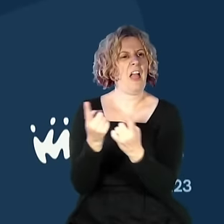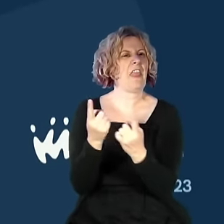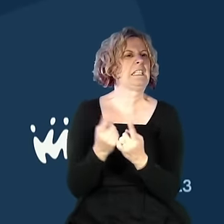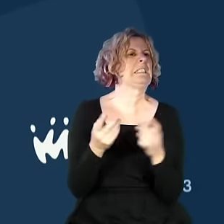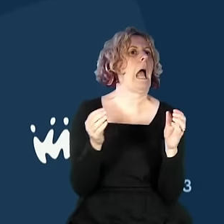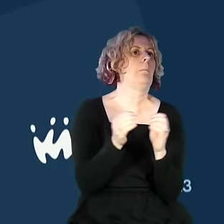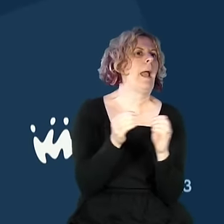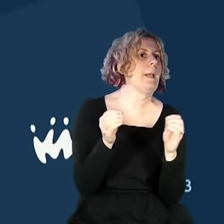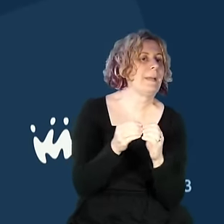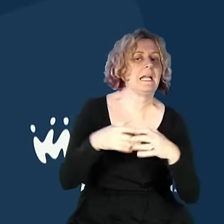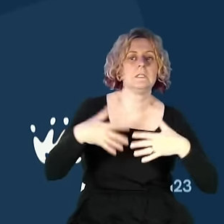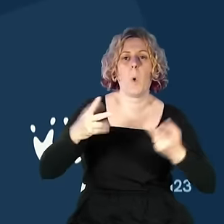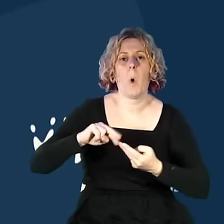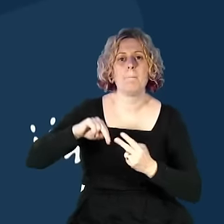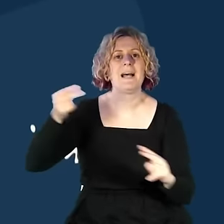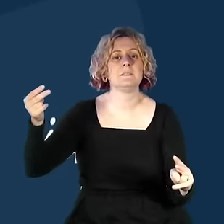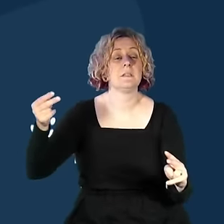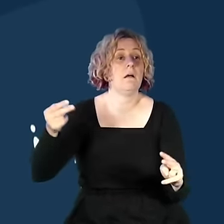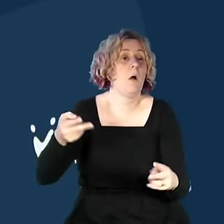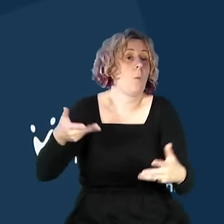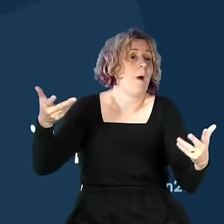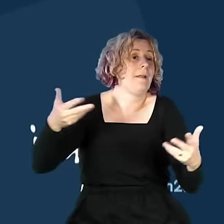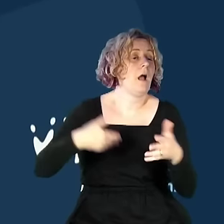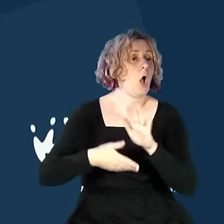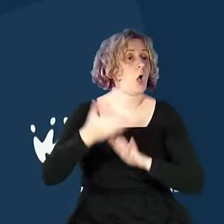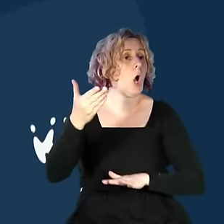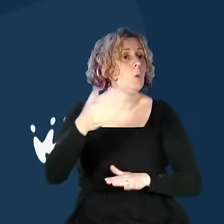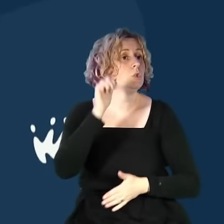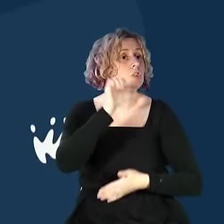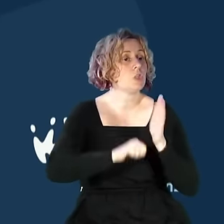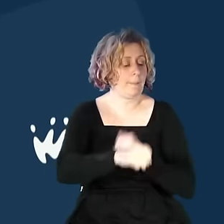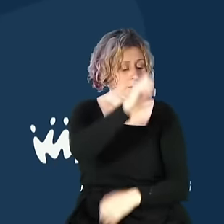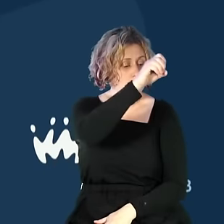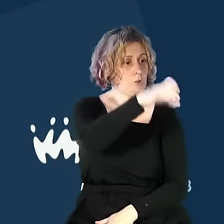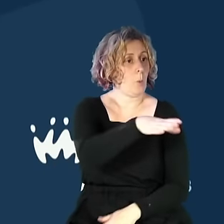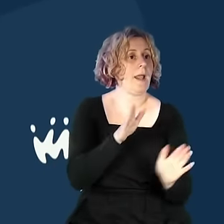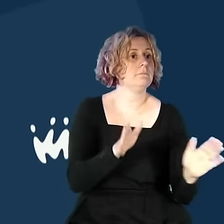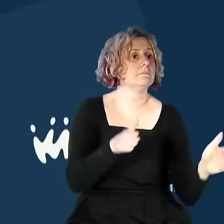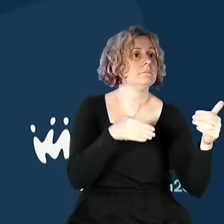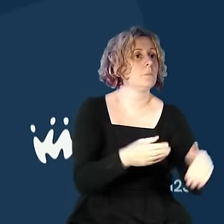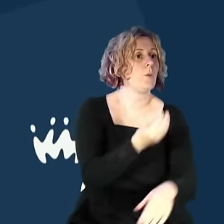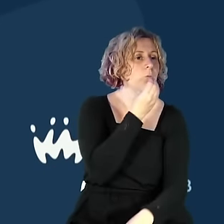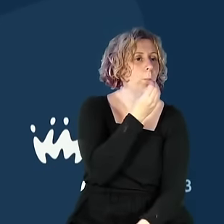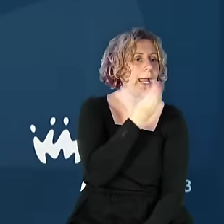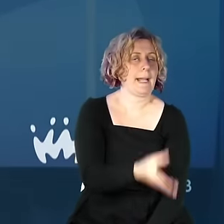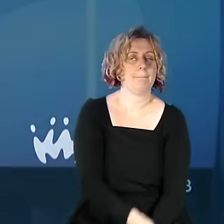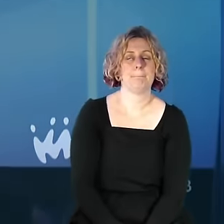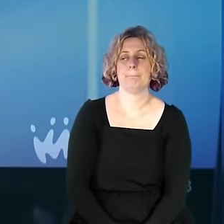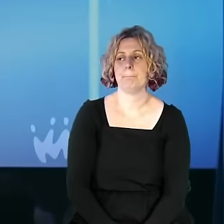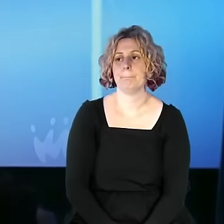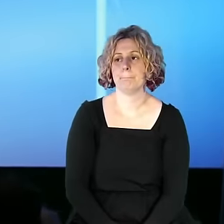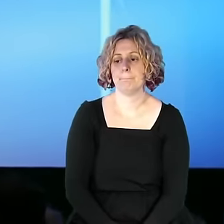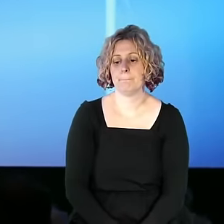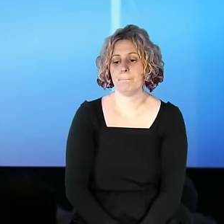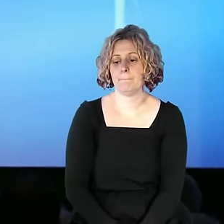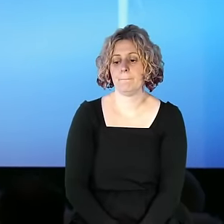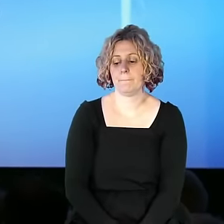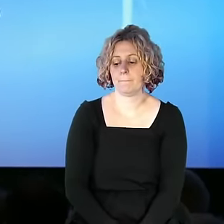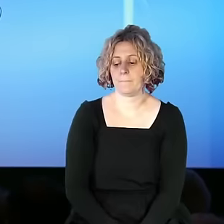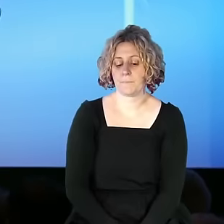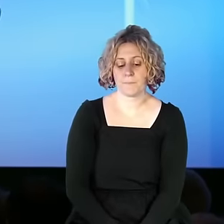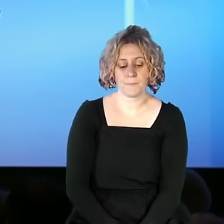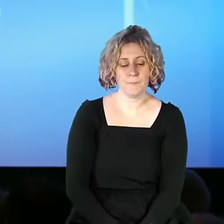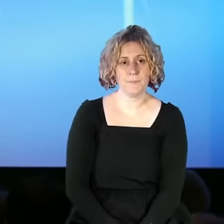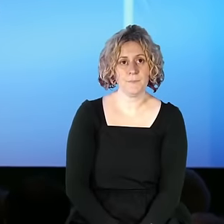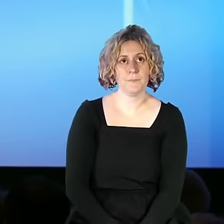my house. Anyway, why don't you take it along to Booth's or the co-op and donate it there on your way home? Great idea, Anna. And please